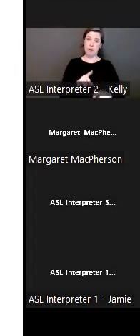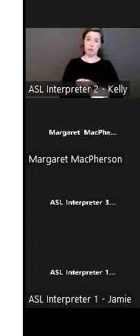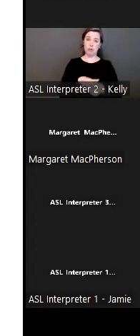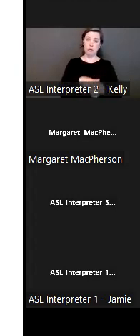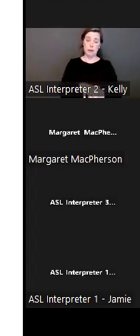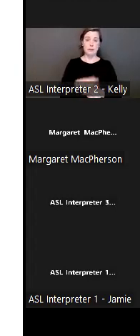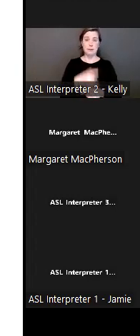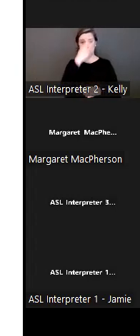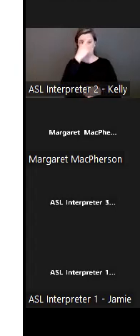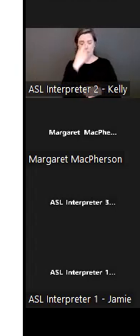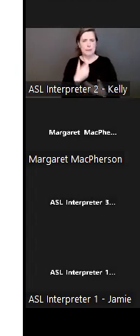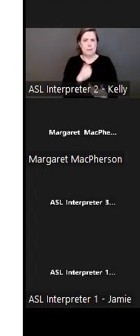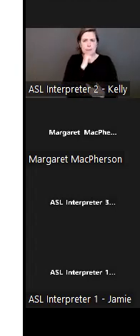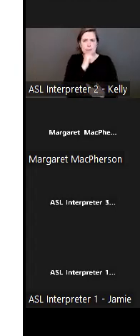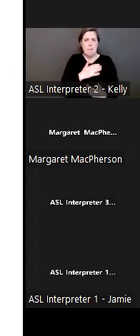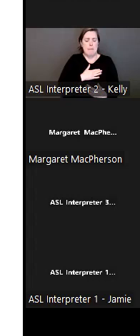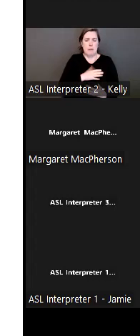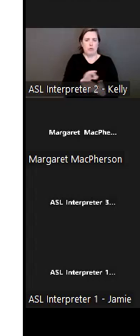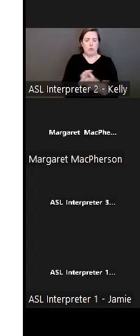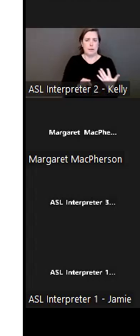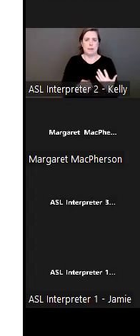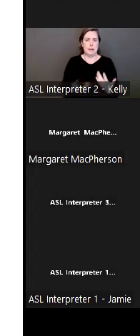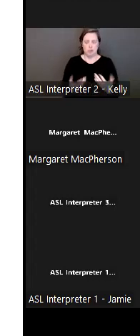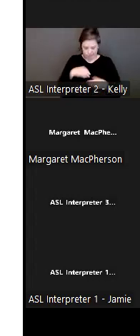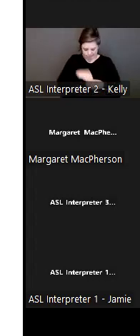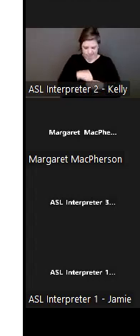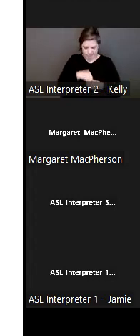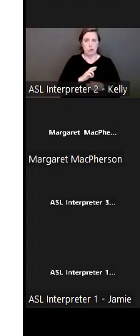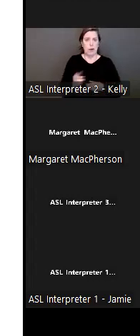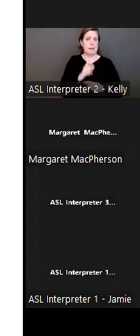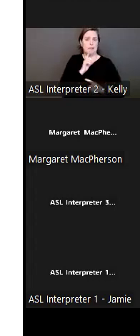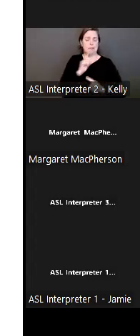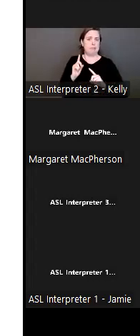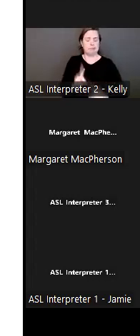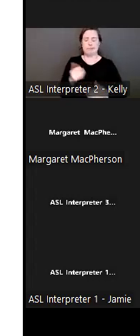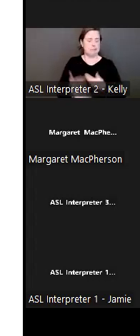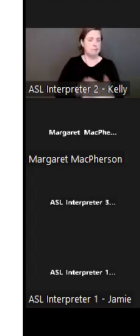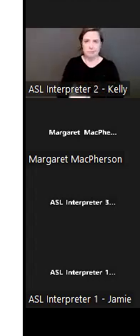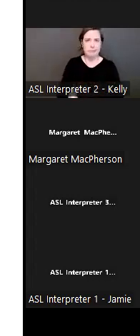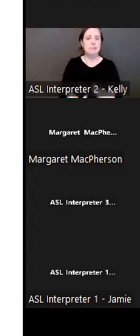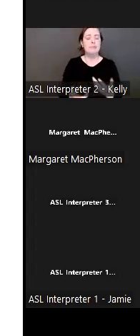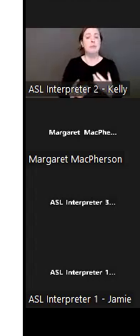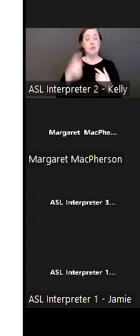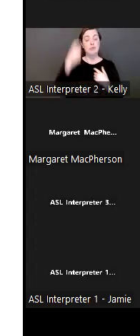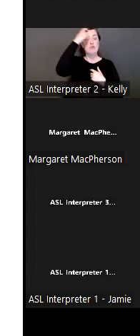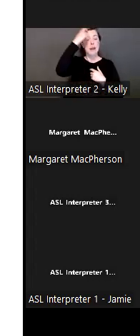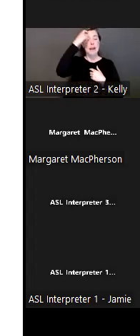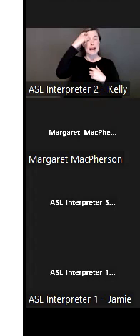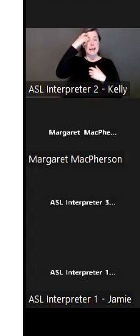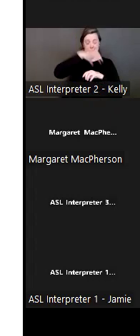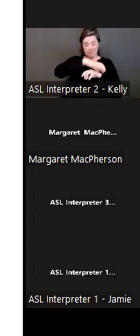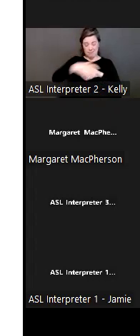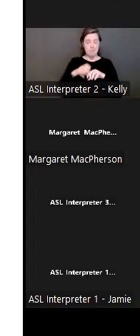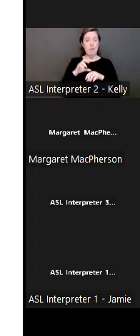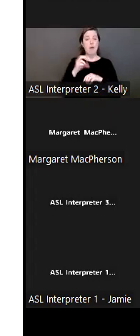that's involved is a physiological response. So this involves hormones in the brain. I'm not a neuroscientist, so I